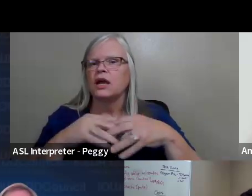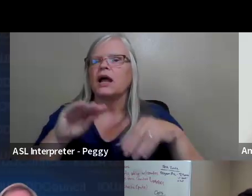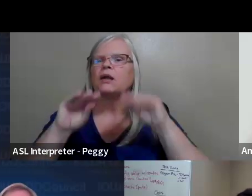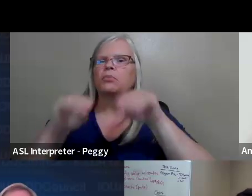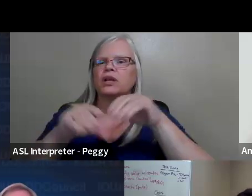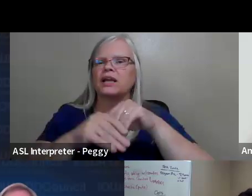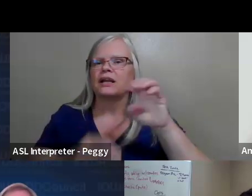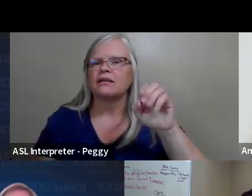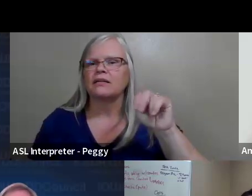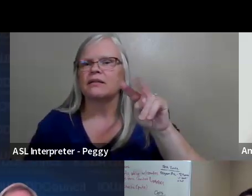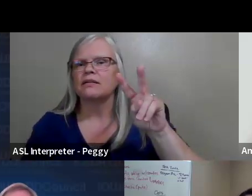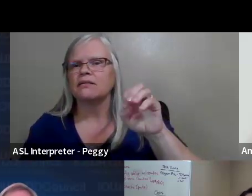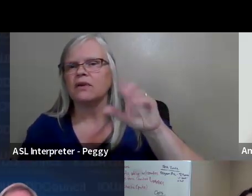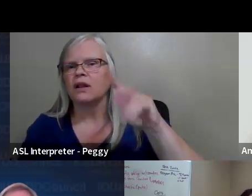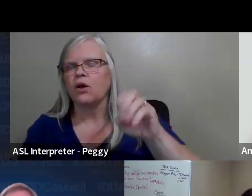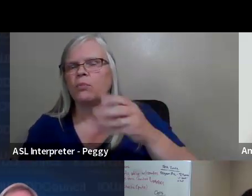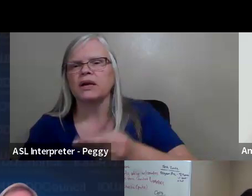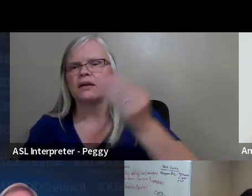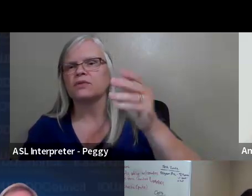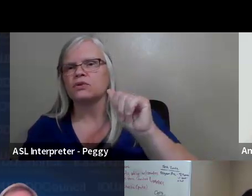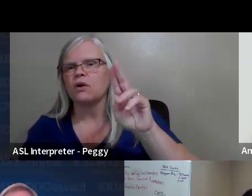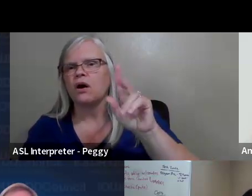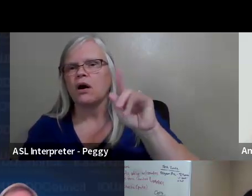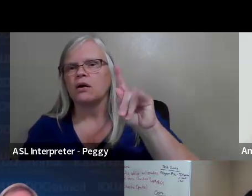envelope and returned back to the auditor's office, and you will be given